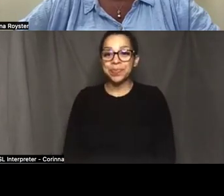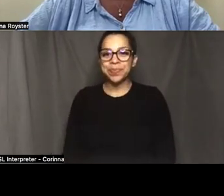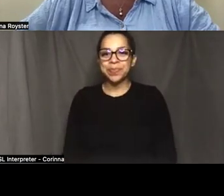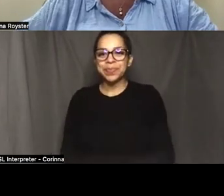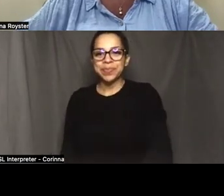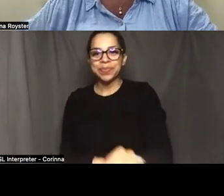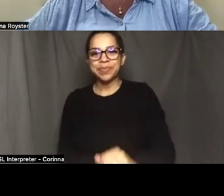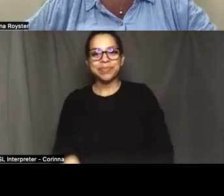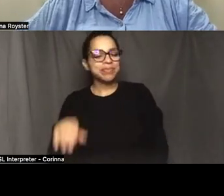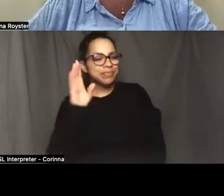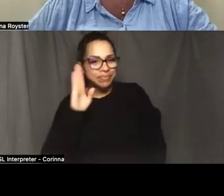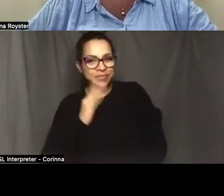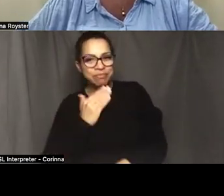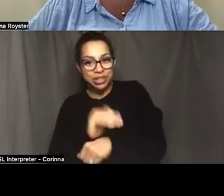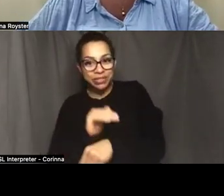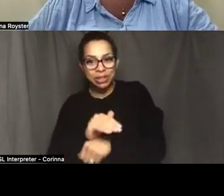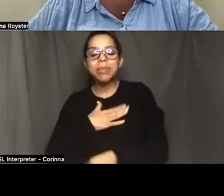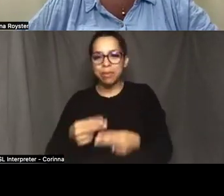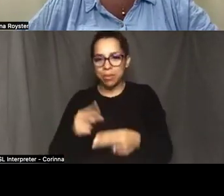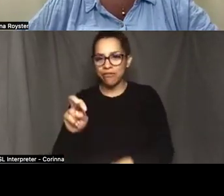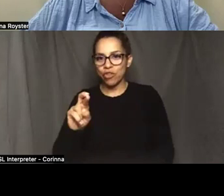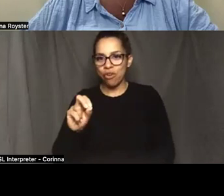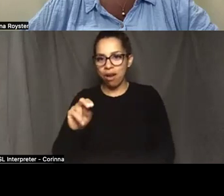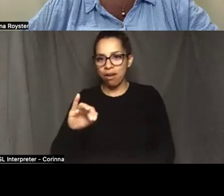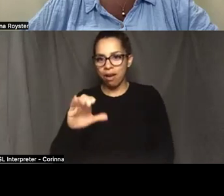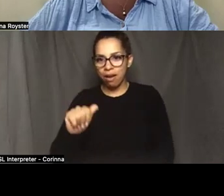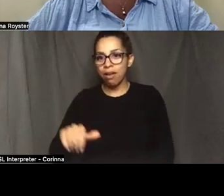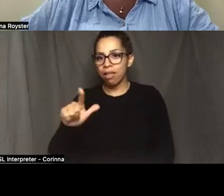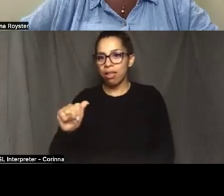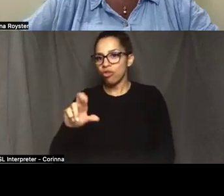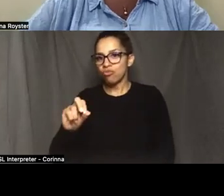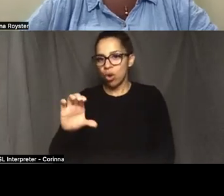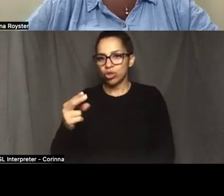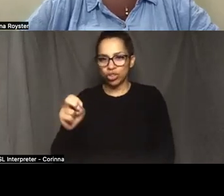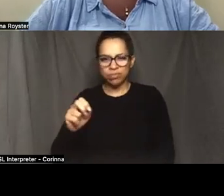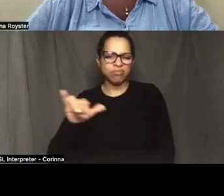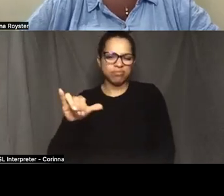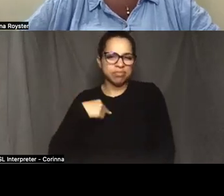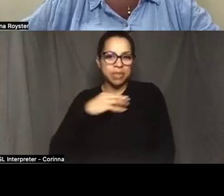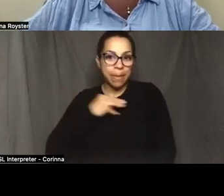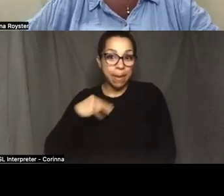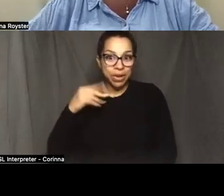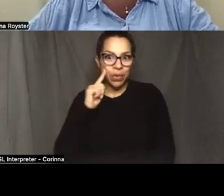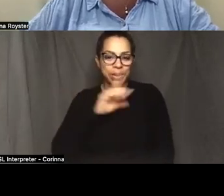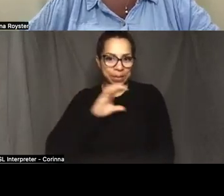Hi, good evening. My name is Veronica LaRoche, and I'm also a member of the committee.